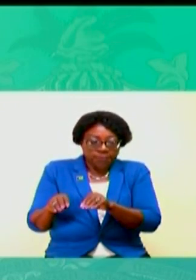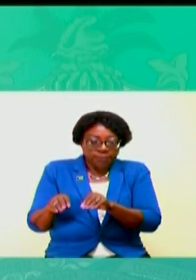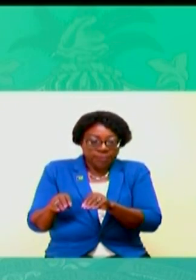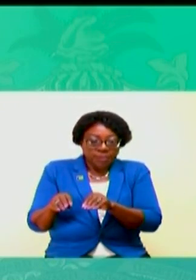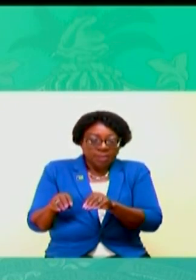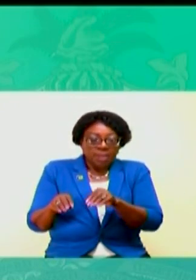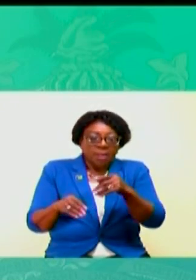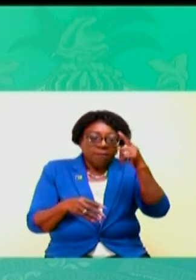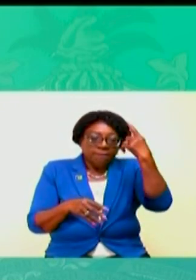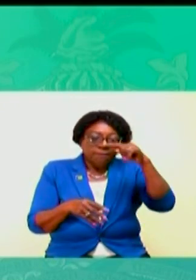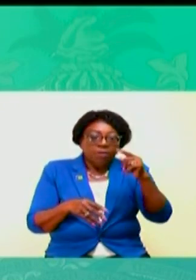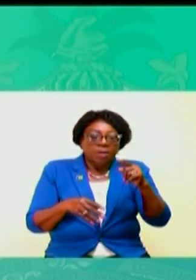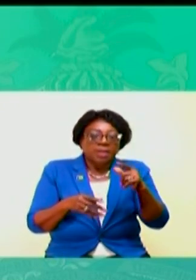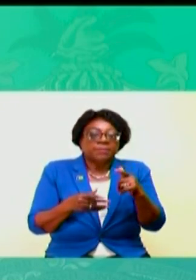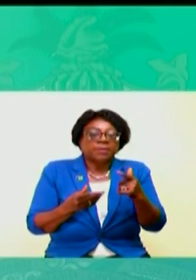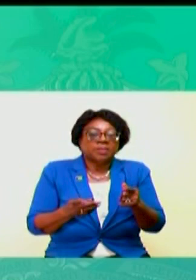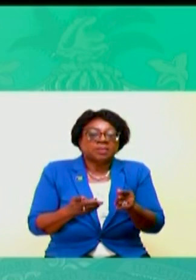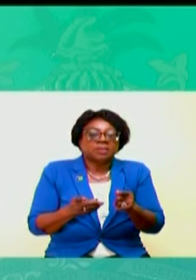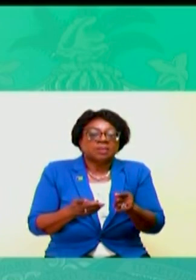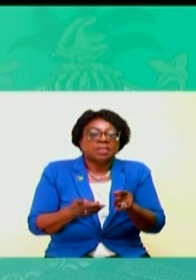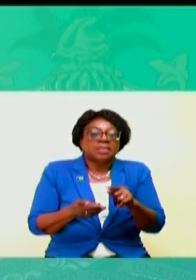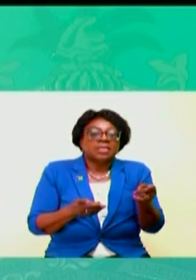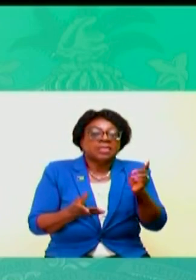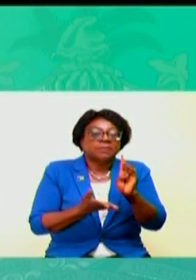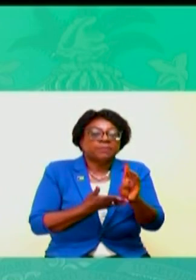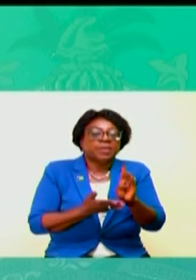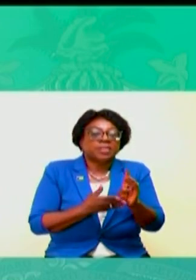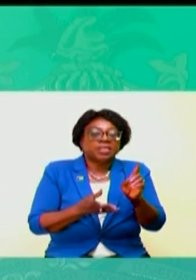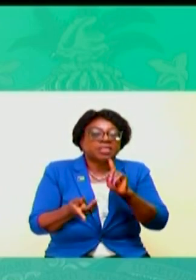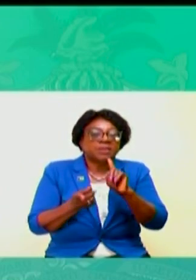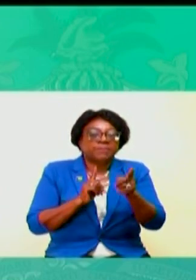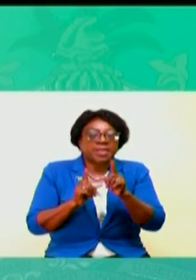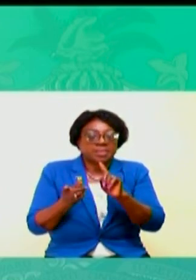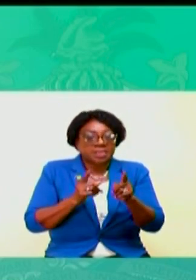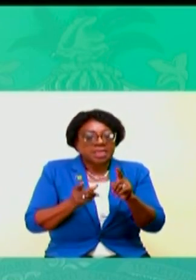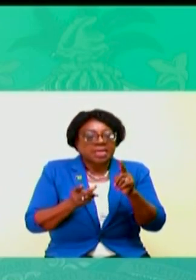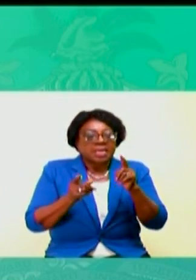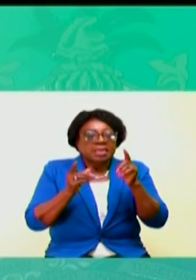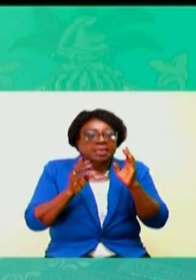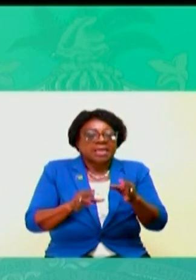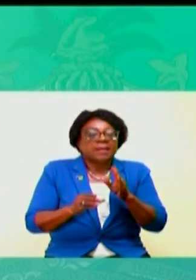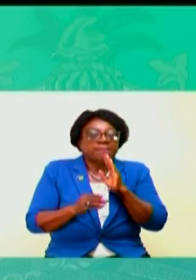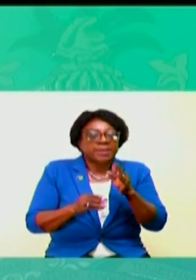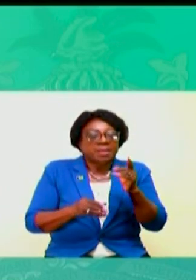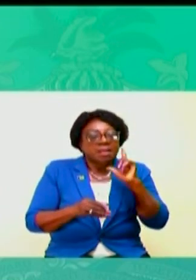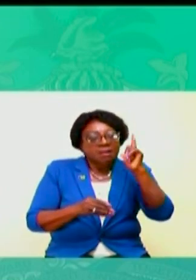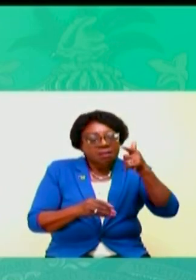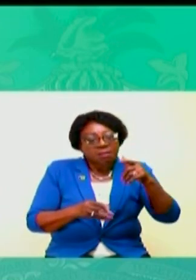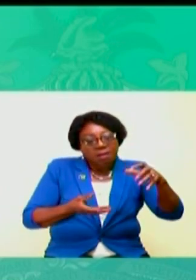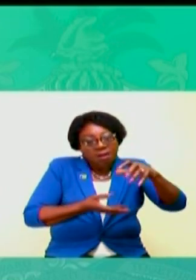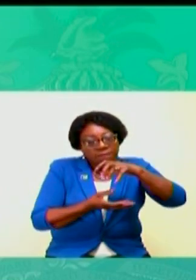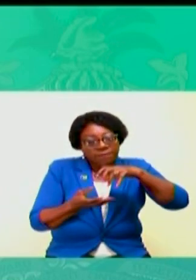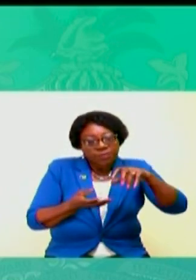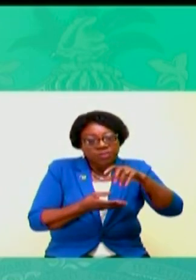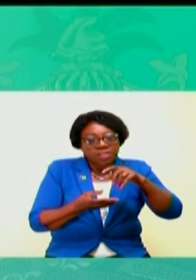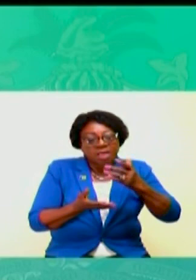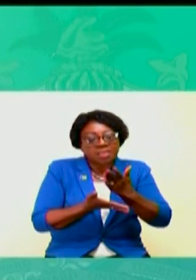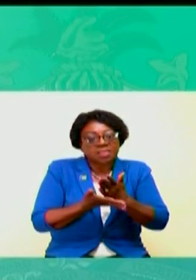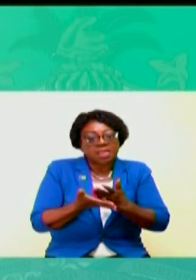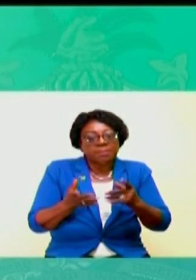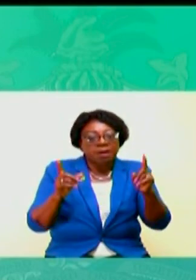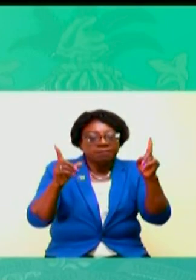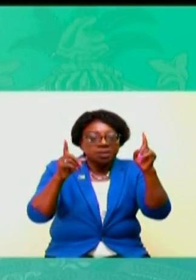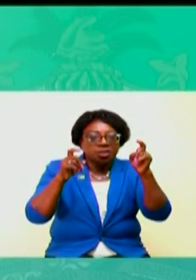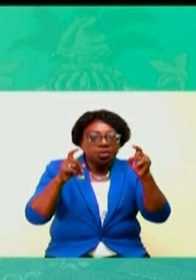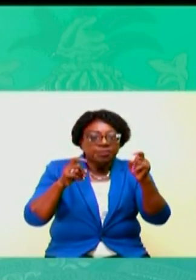Mr. Deputy Speaker, these budget debates can become confusing, and some of the terms may not be